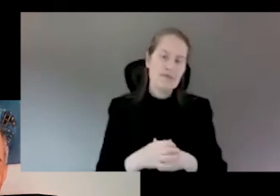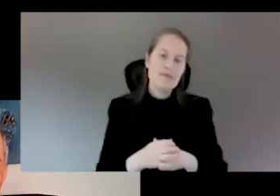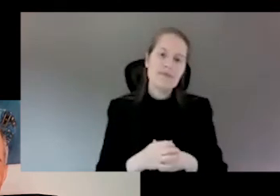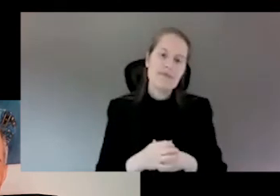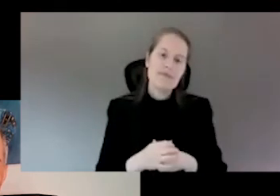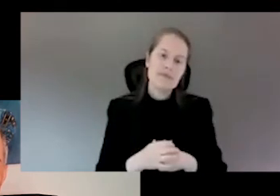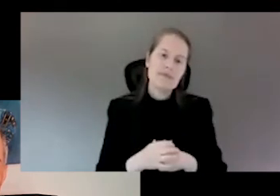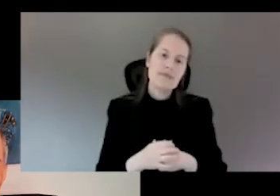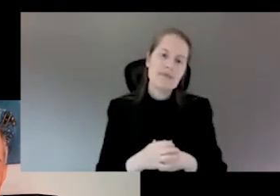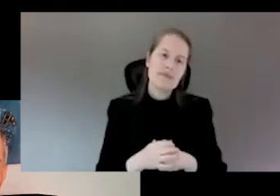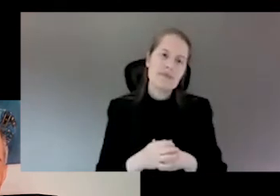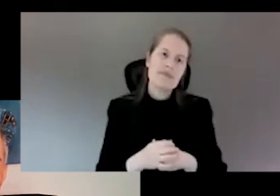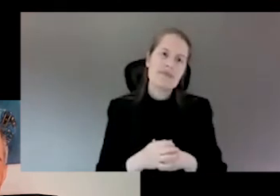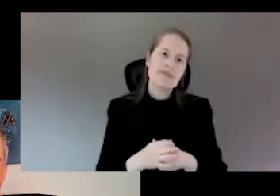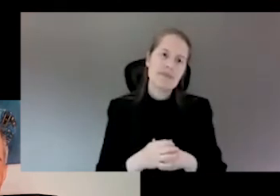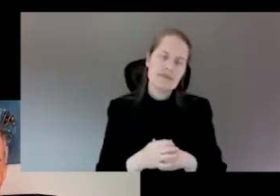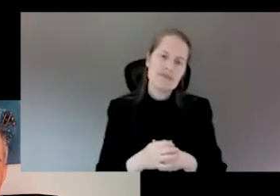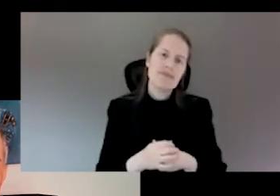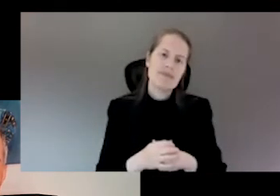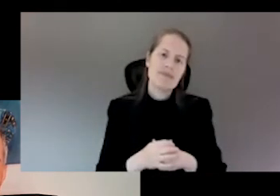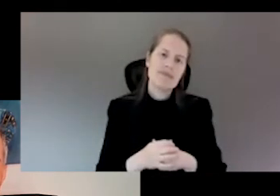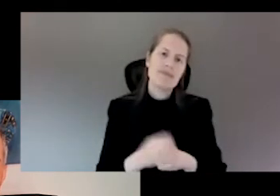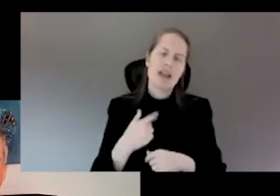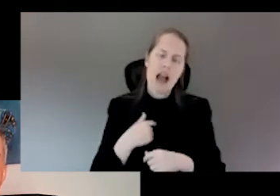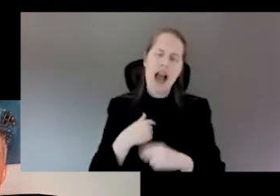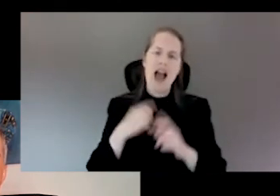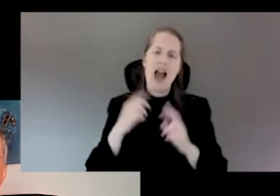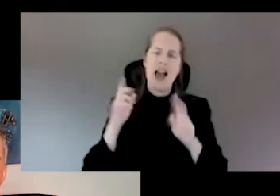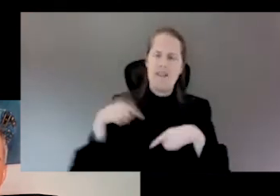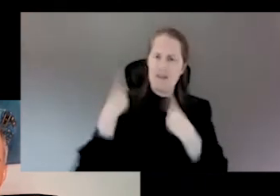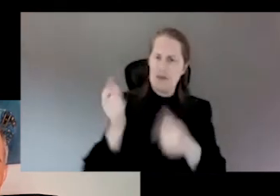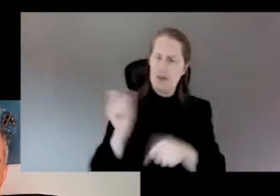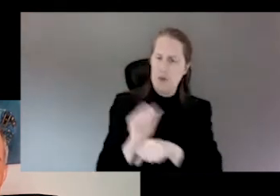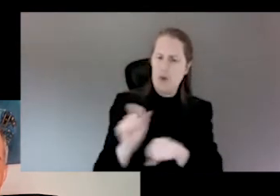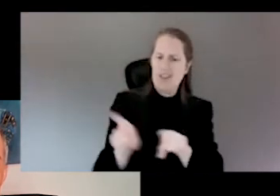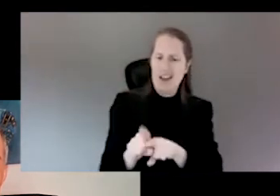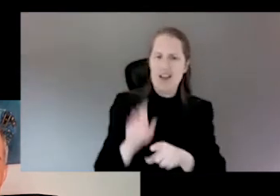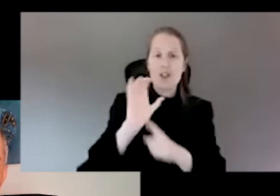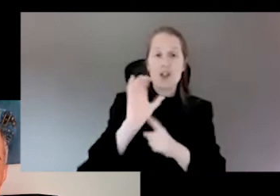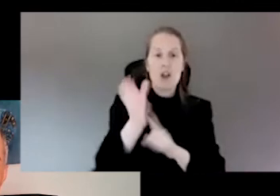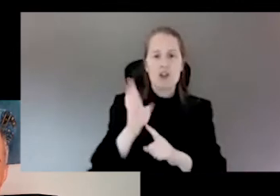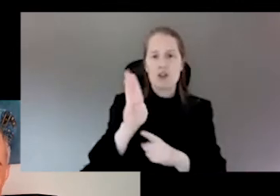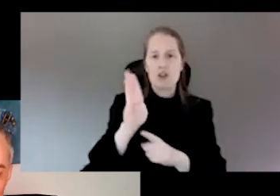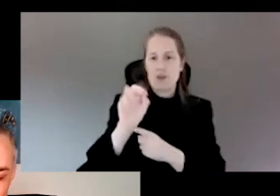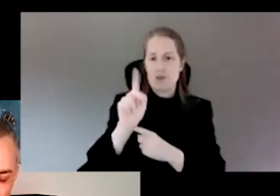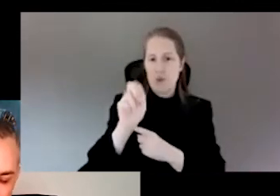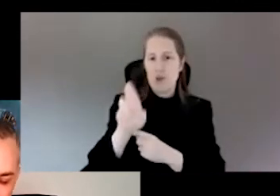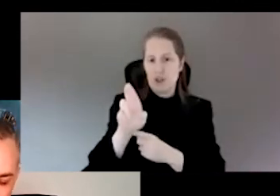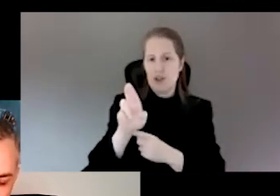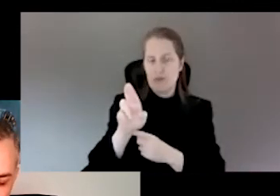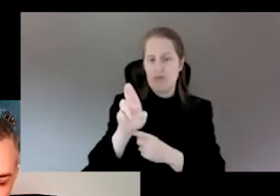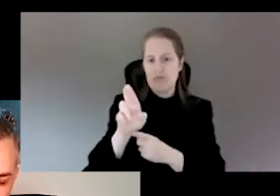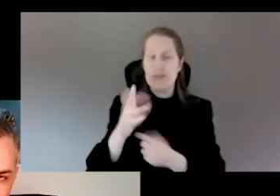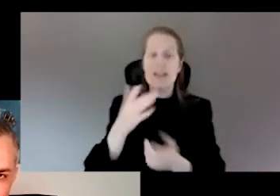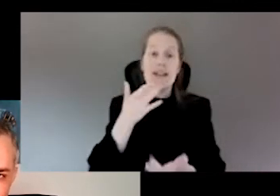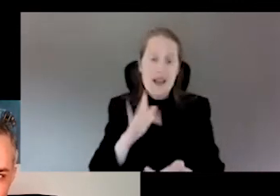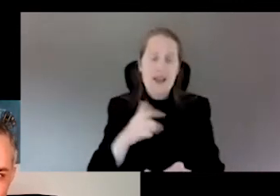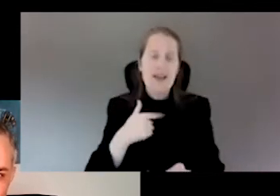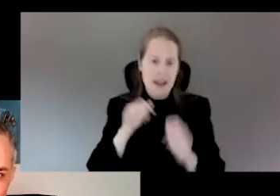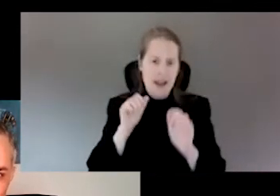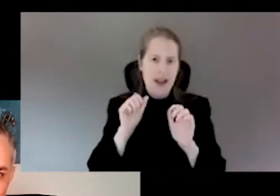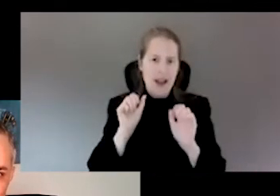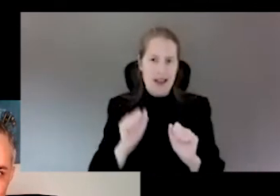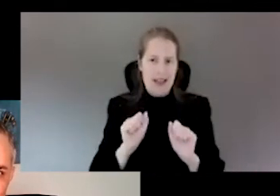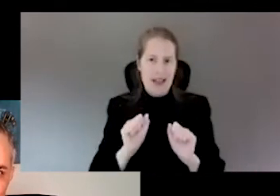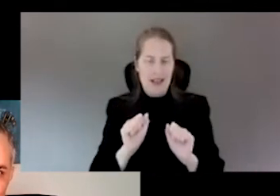certainly, I have been a cultural broker. Fortunately, I am a person with a different